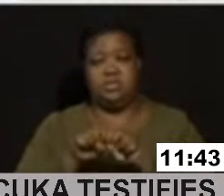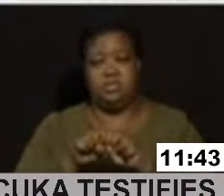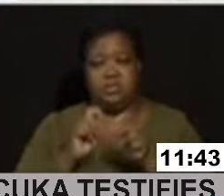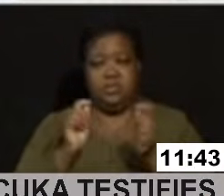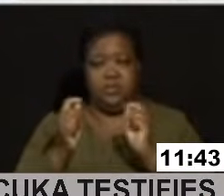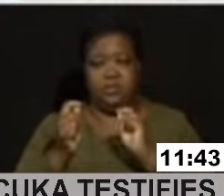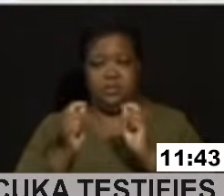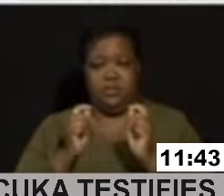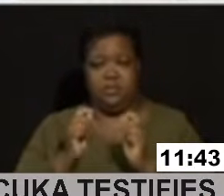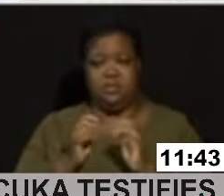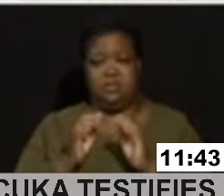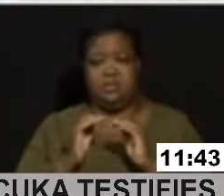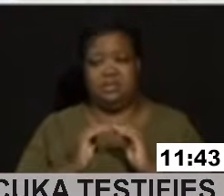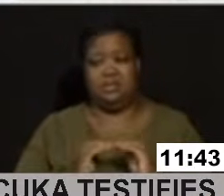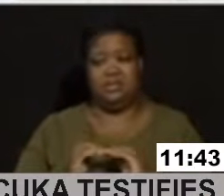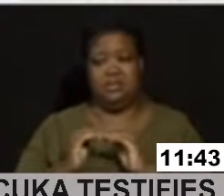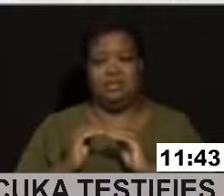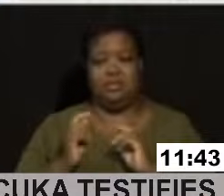the consolidation of